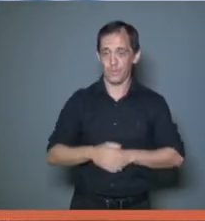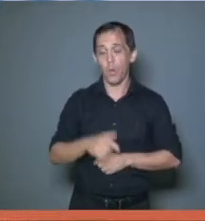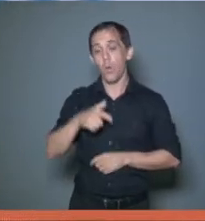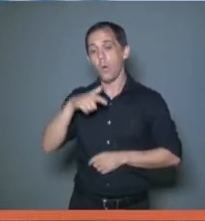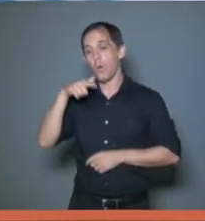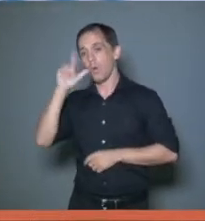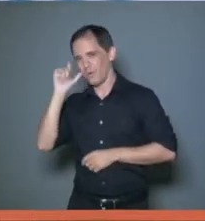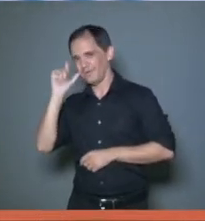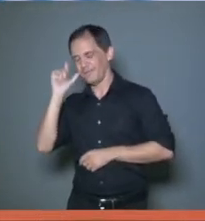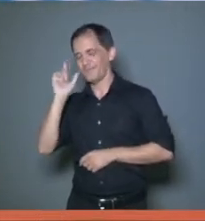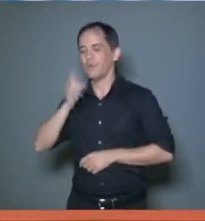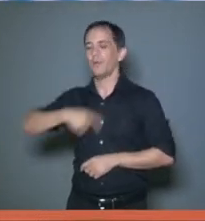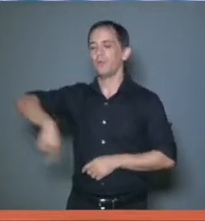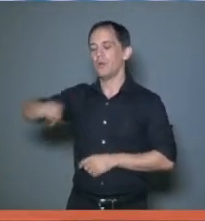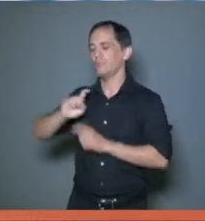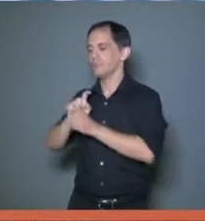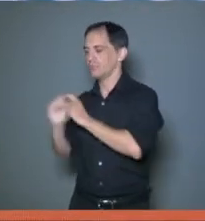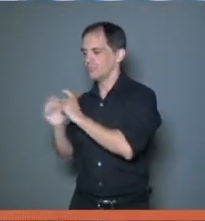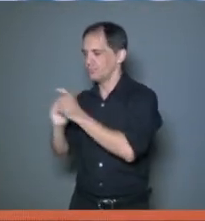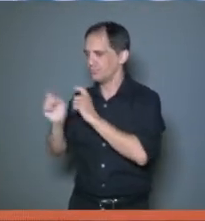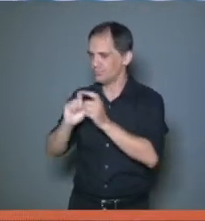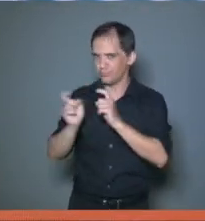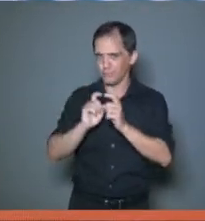our board meeting and today